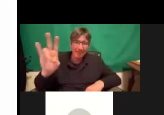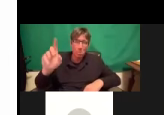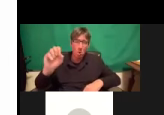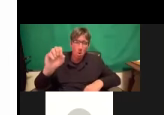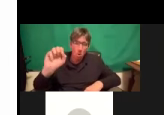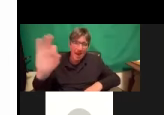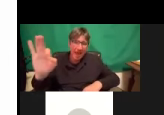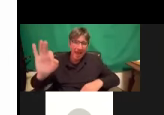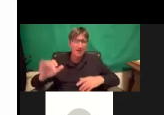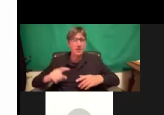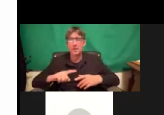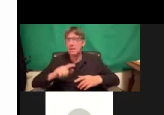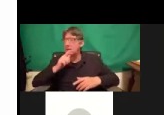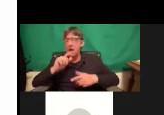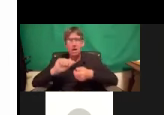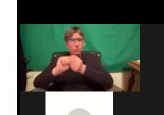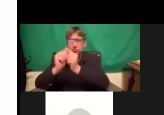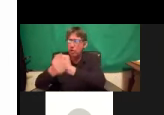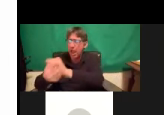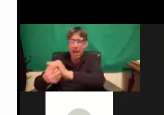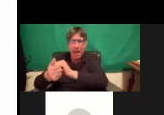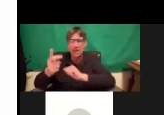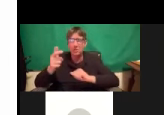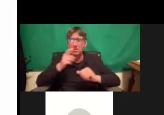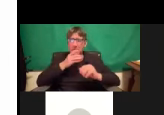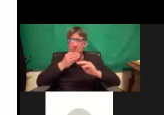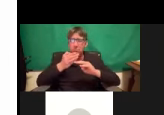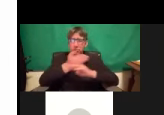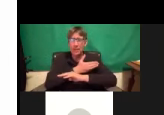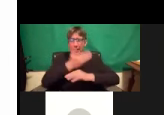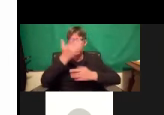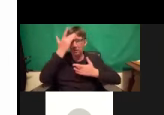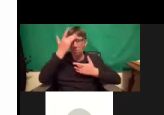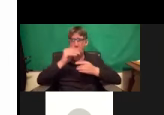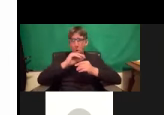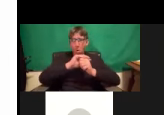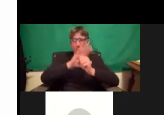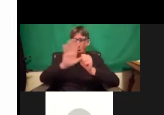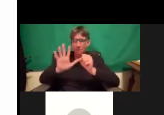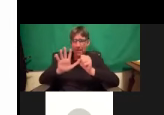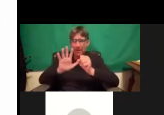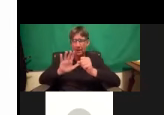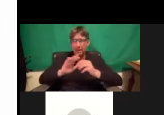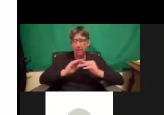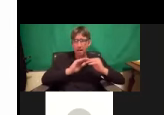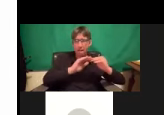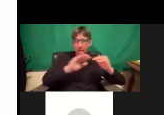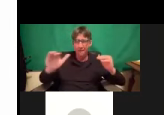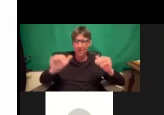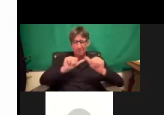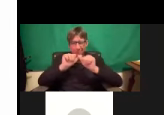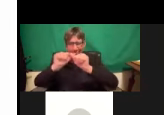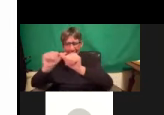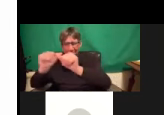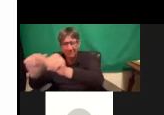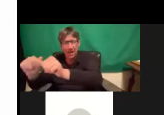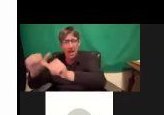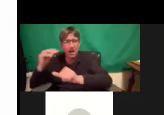They will continue to have above pre-COVID levels of service on them because we know we continue to have very high ridership and some challenges with crowding as